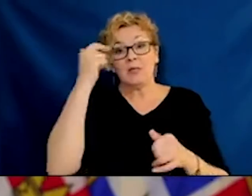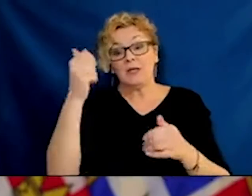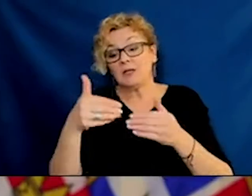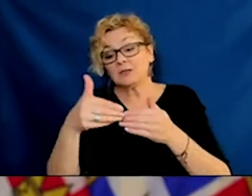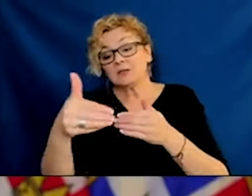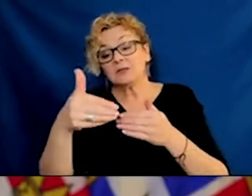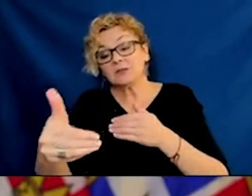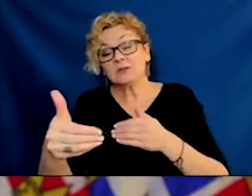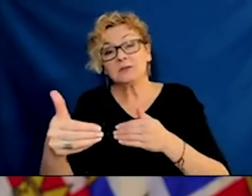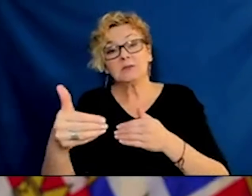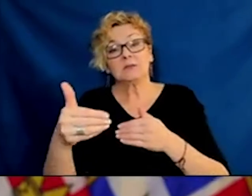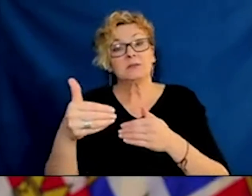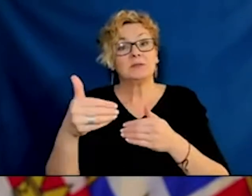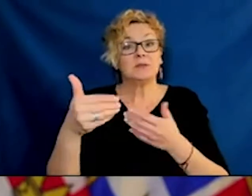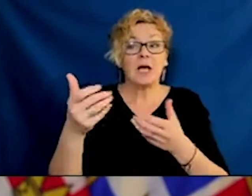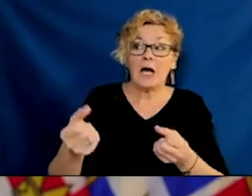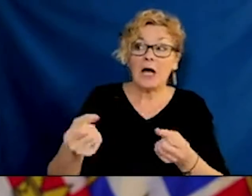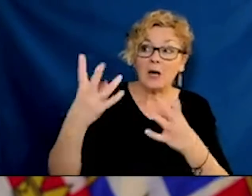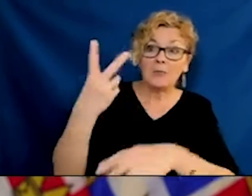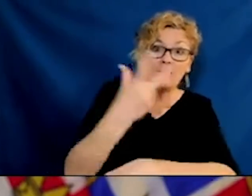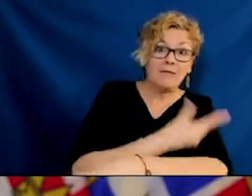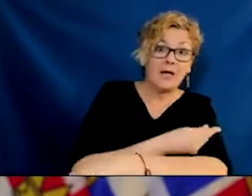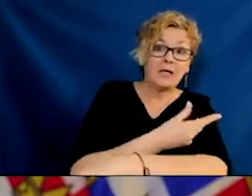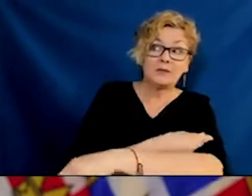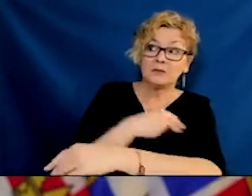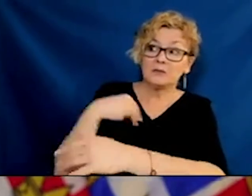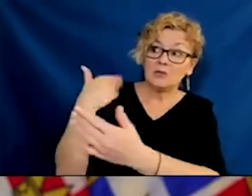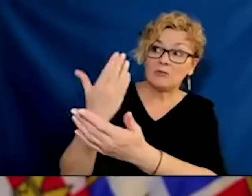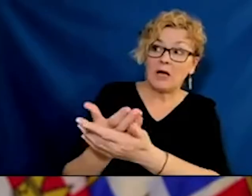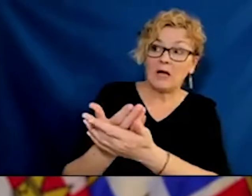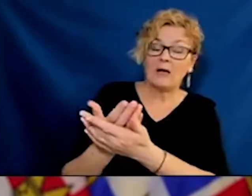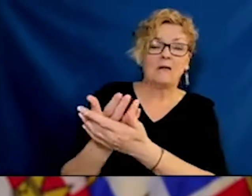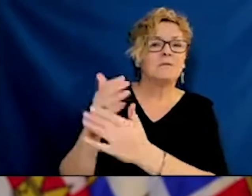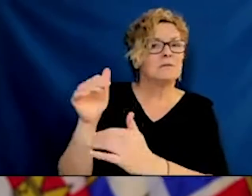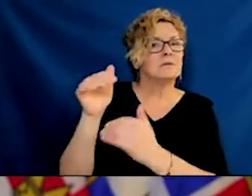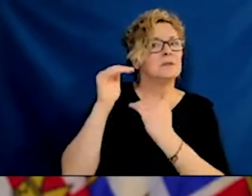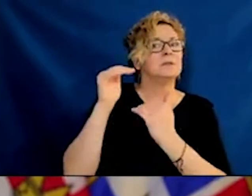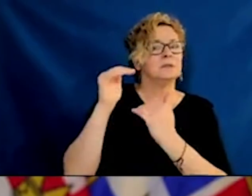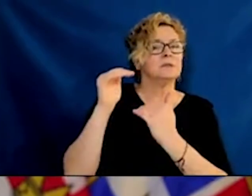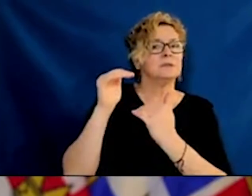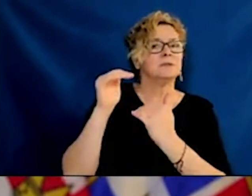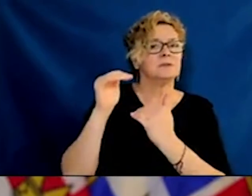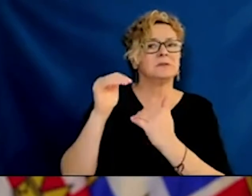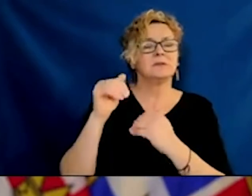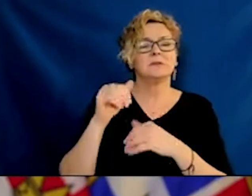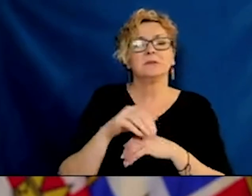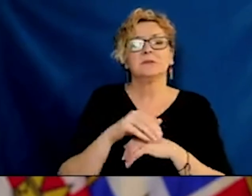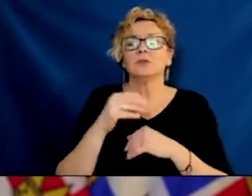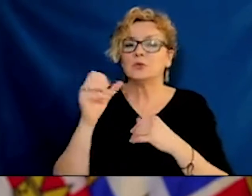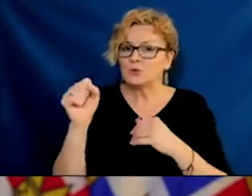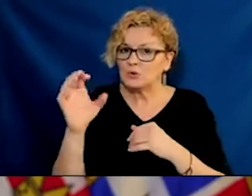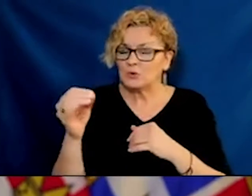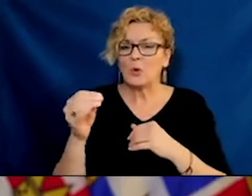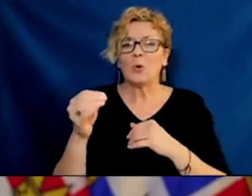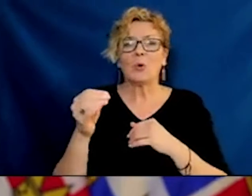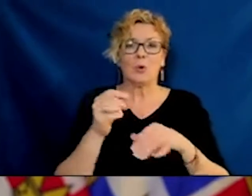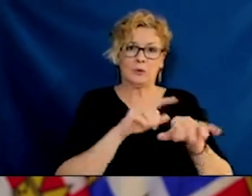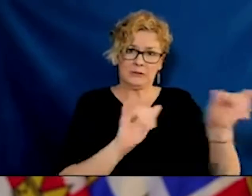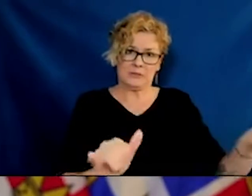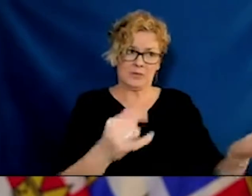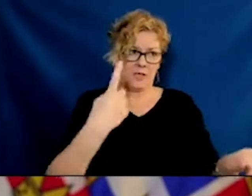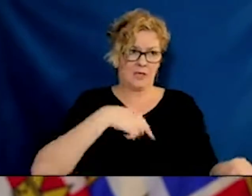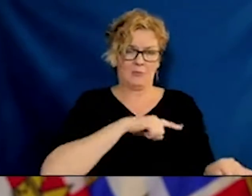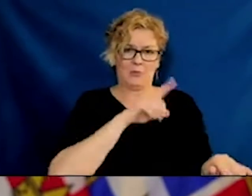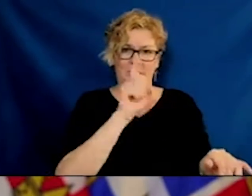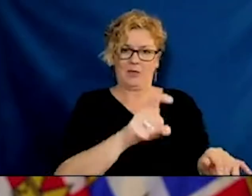it where it will do the most good. The public health restrictions in our province are dependent on what